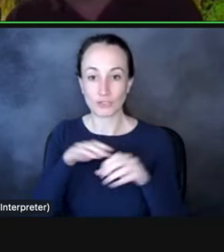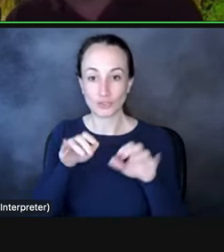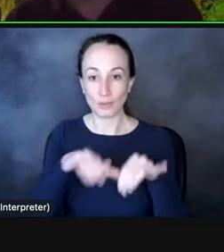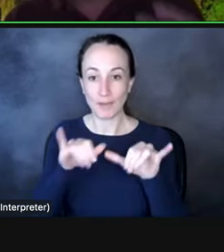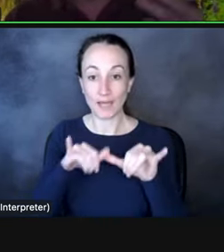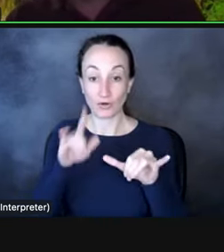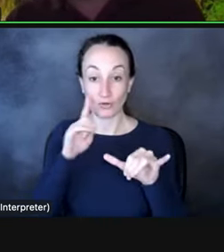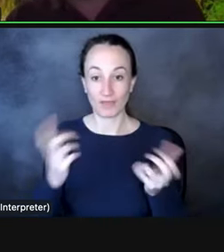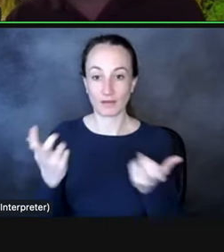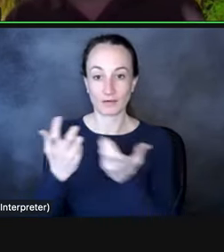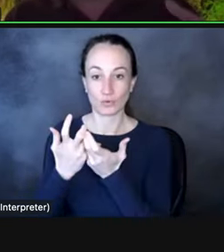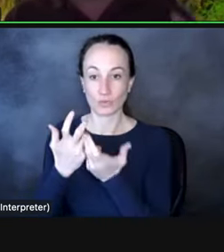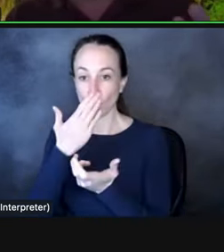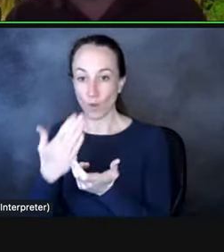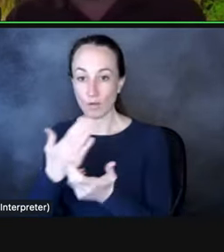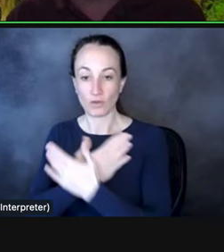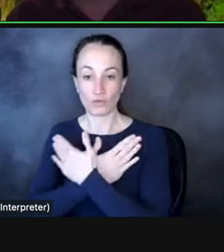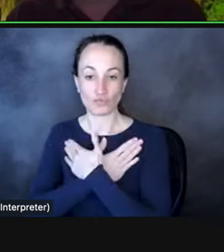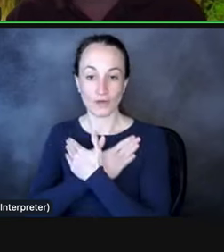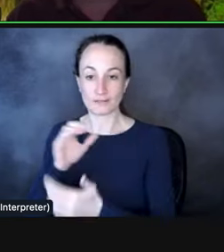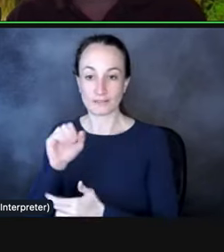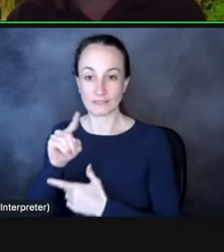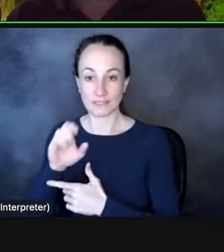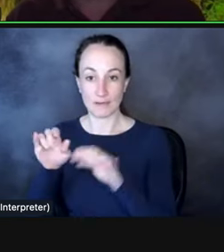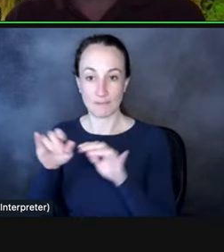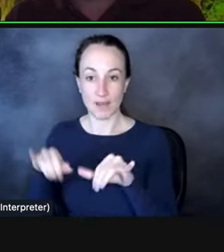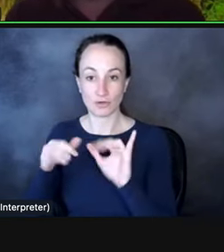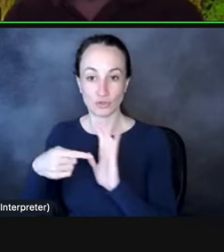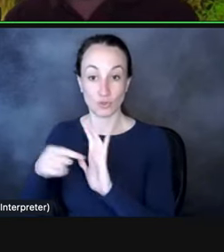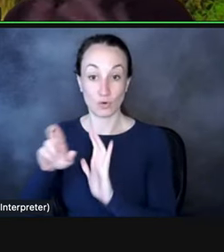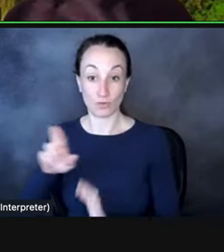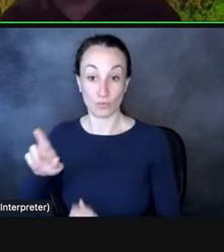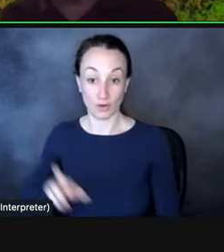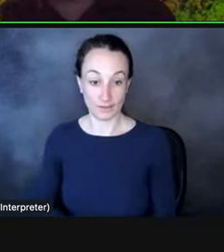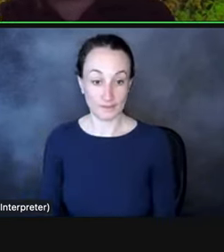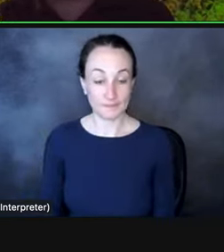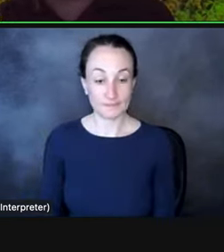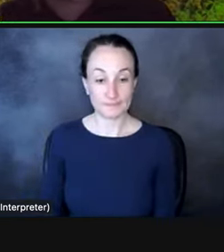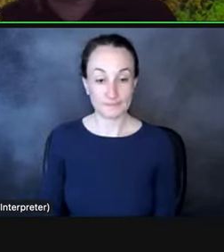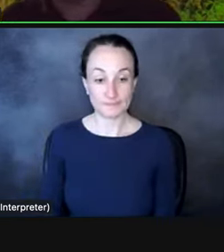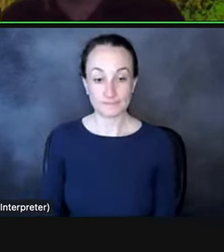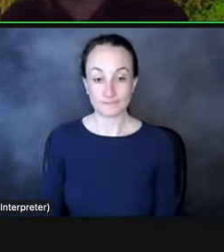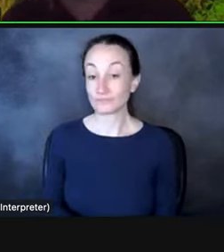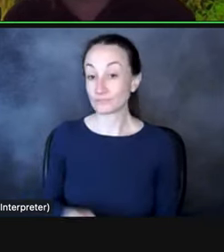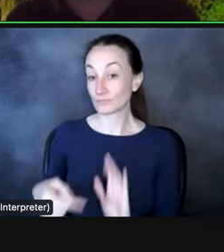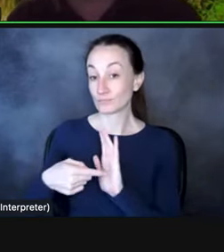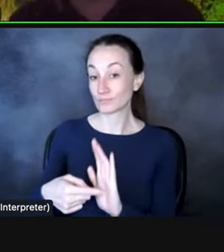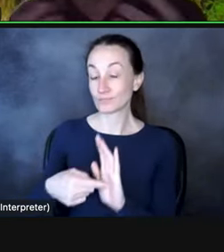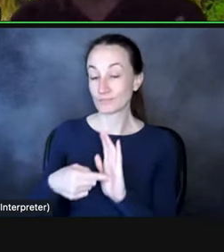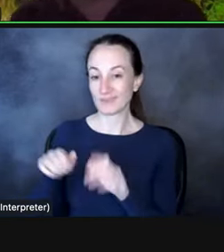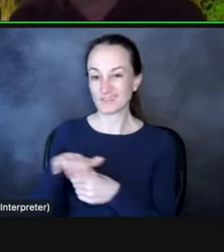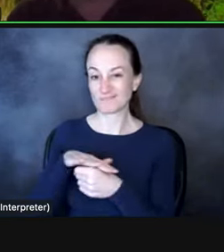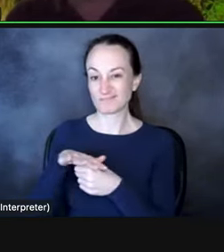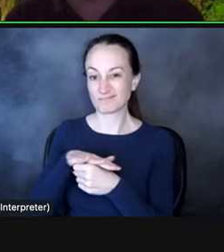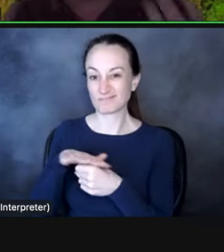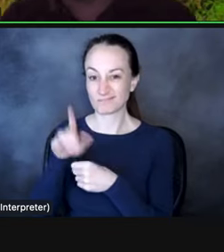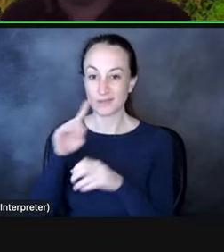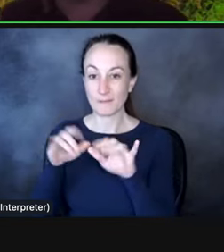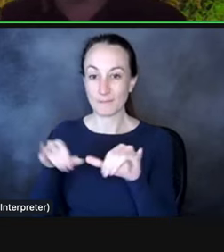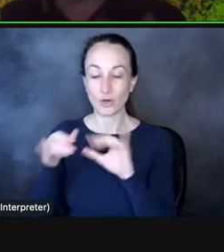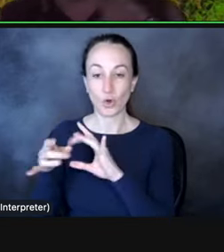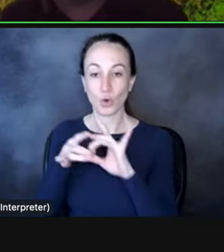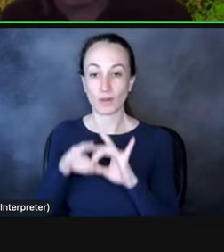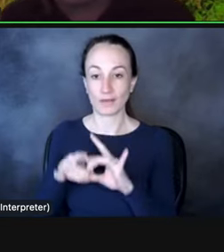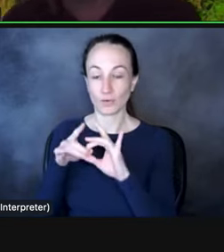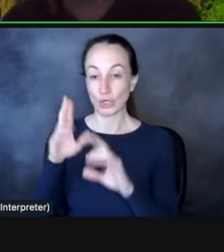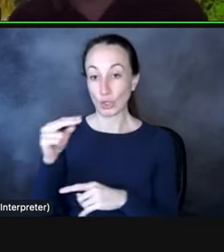well with resting state networks shown on the right. So the spatial patterns are correlated with neuronal cell density